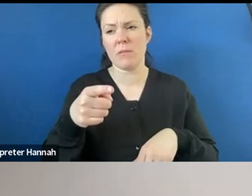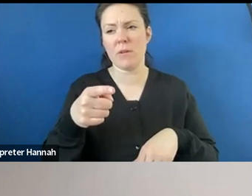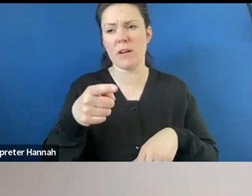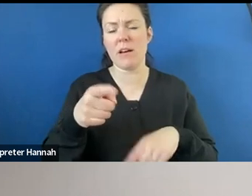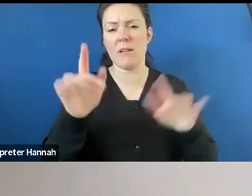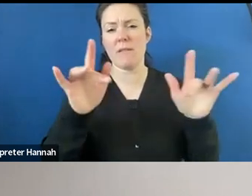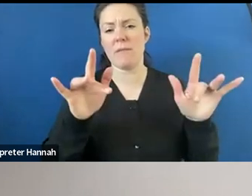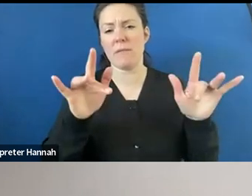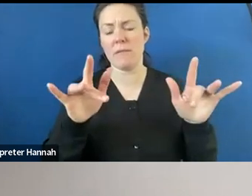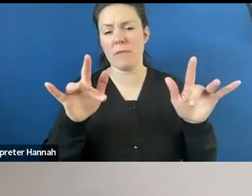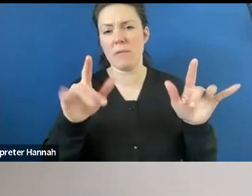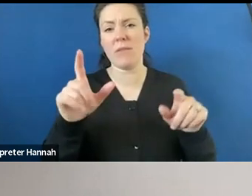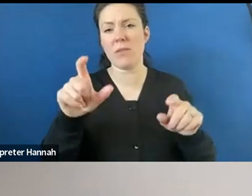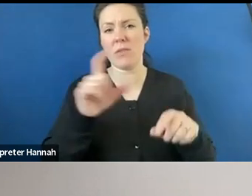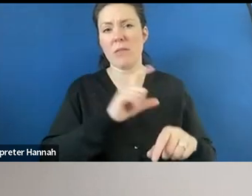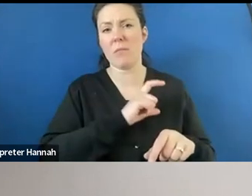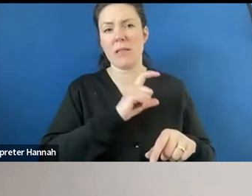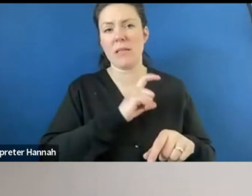police that we tried to call.